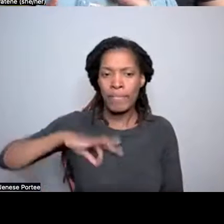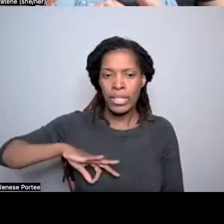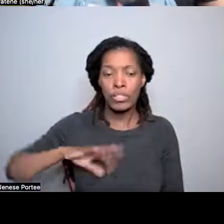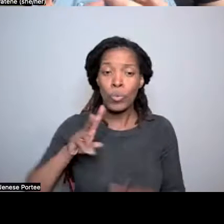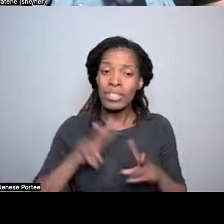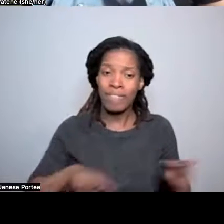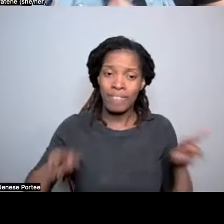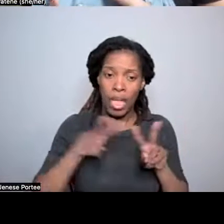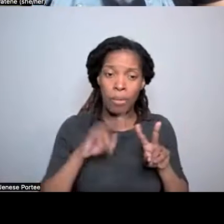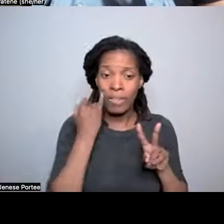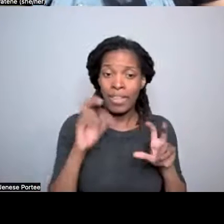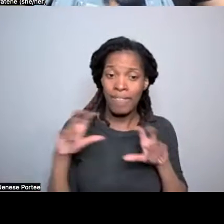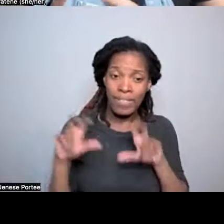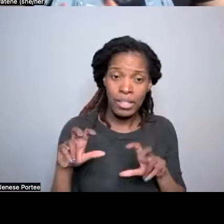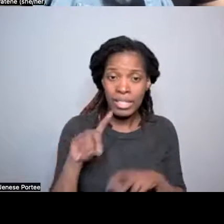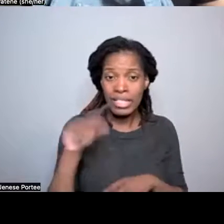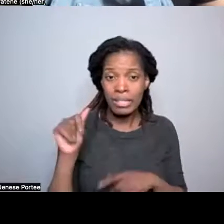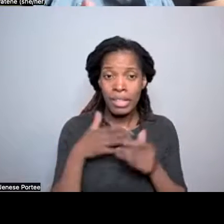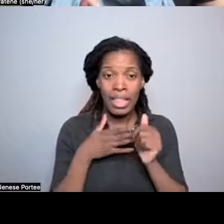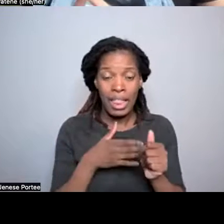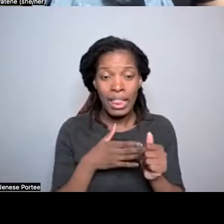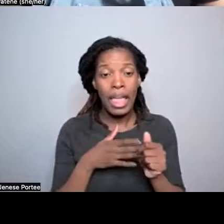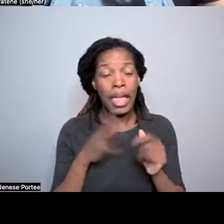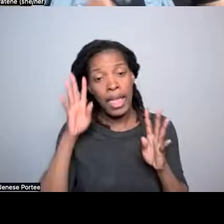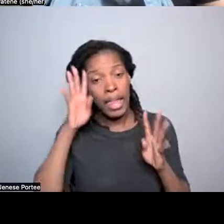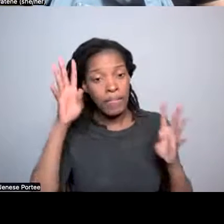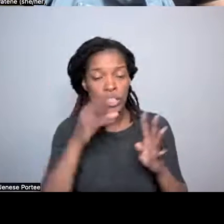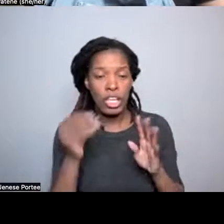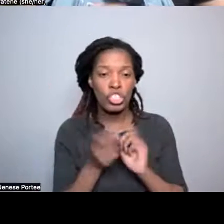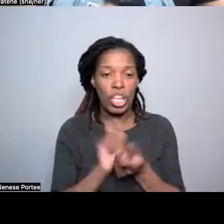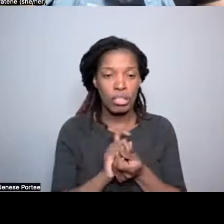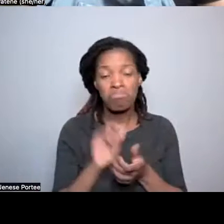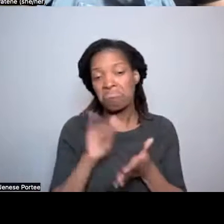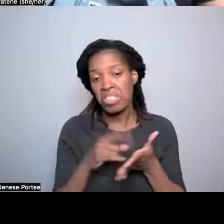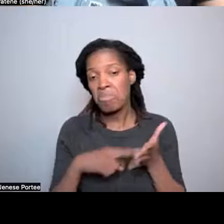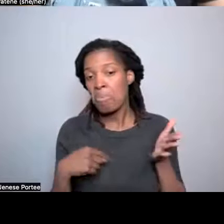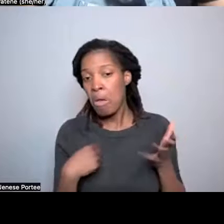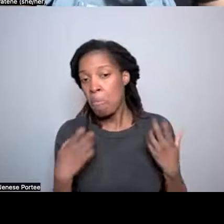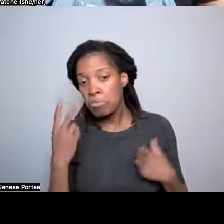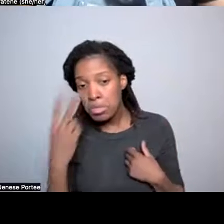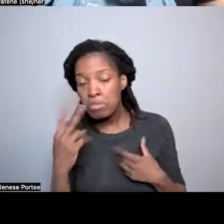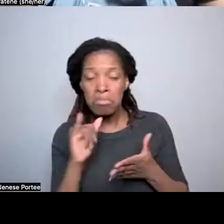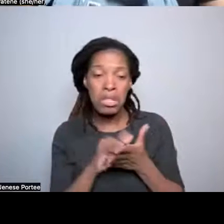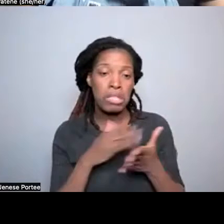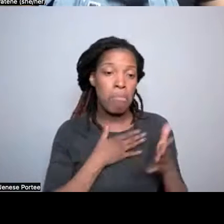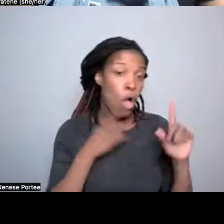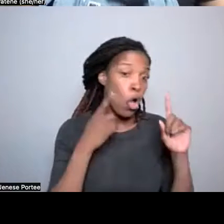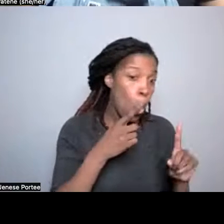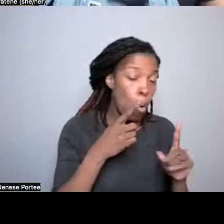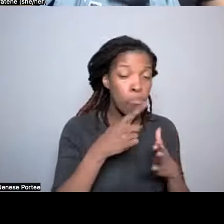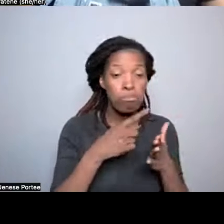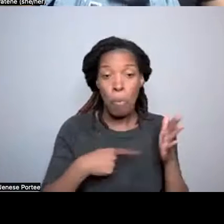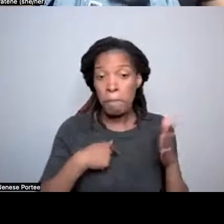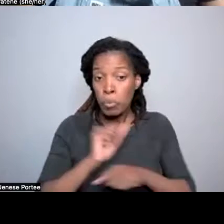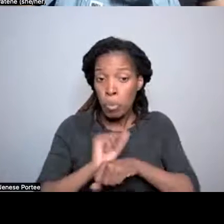in disability-led innovation and change. That's what I would like to see. That's my goal. That's what we're working on.